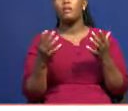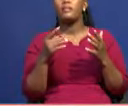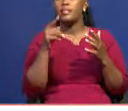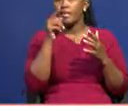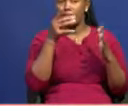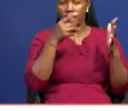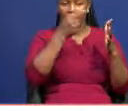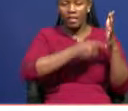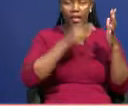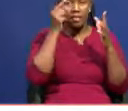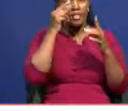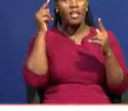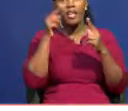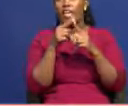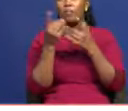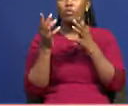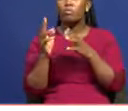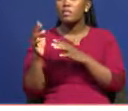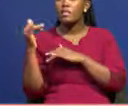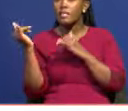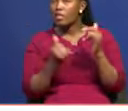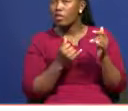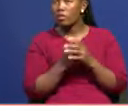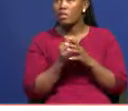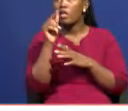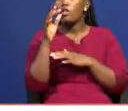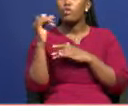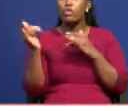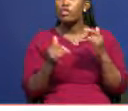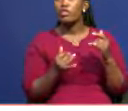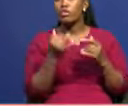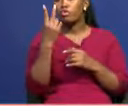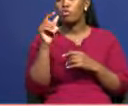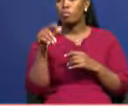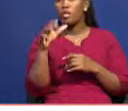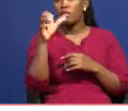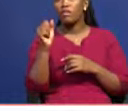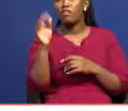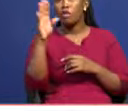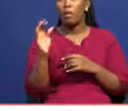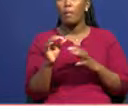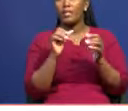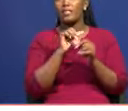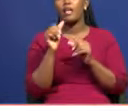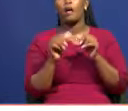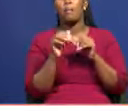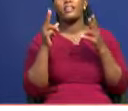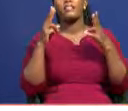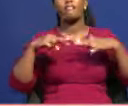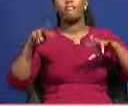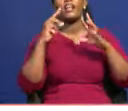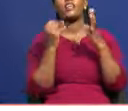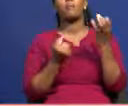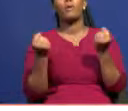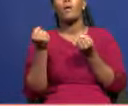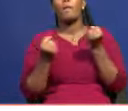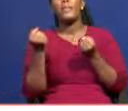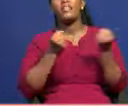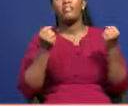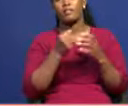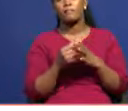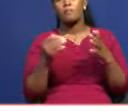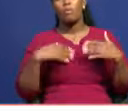tax is meant to be introduced. You are introducing a tax of 2.5% on the value of the motor vehicle. Mm-hmm. Now, there are many